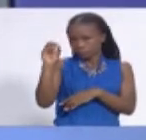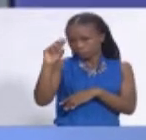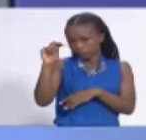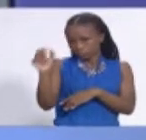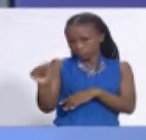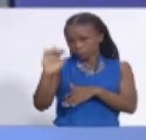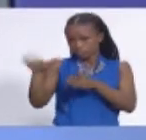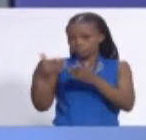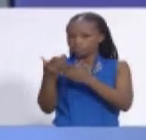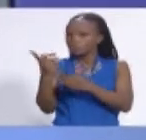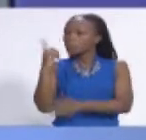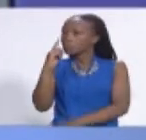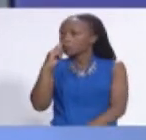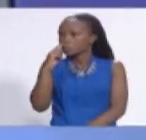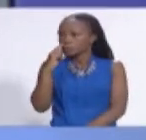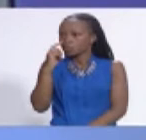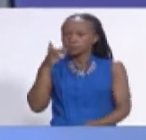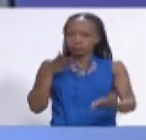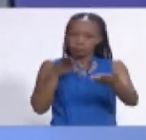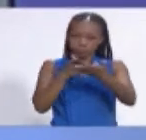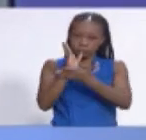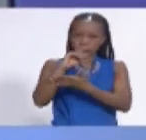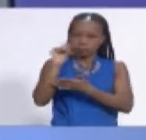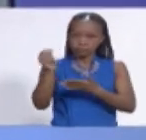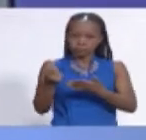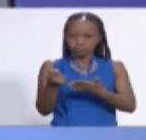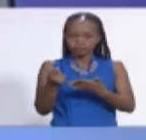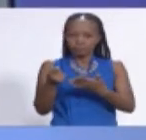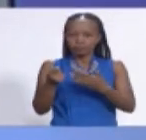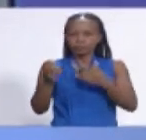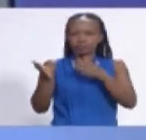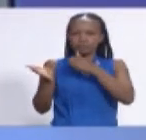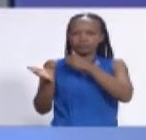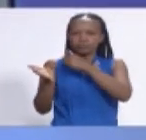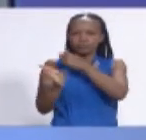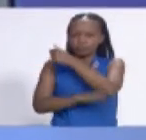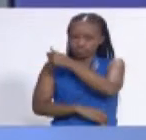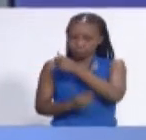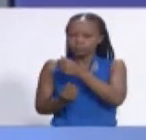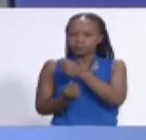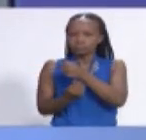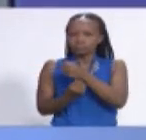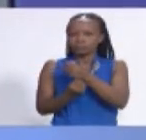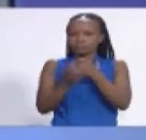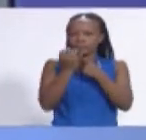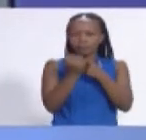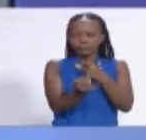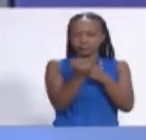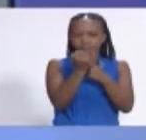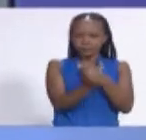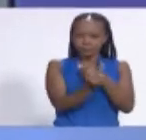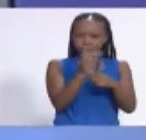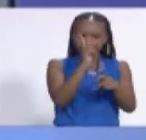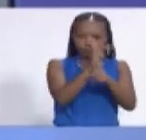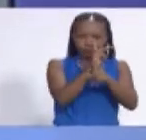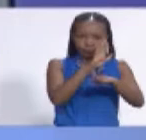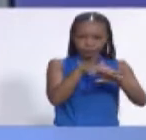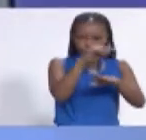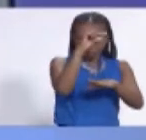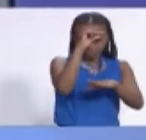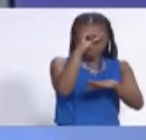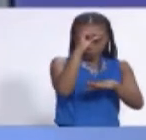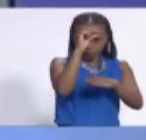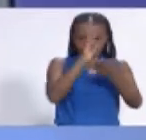home, which has clearly confirmed Kenyans' worst fears. The announcement is also putting the spotlight on the government over